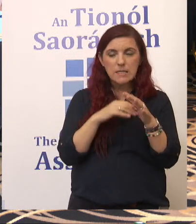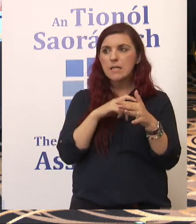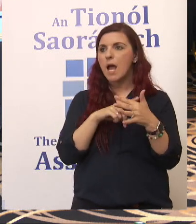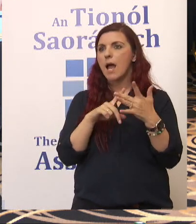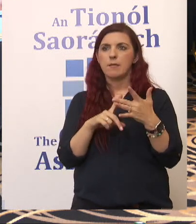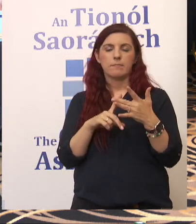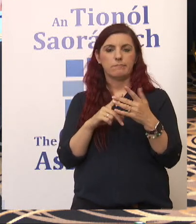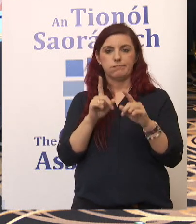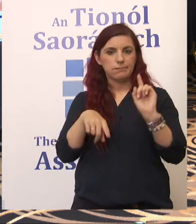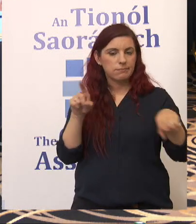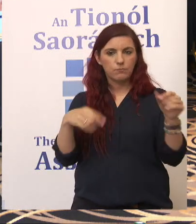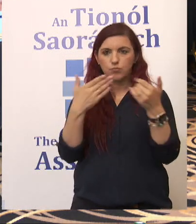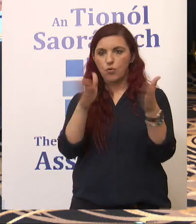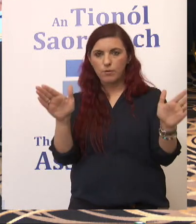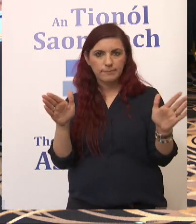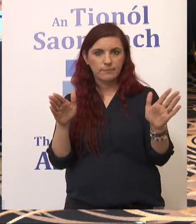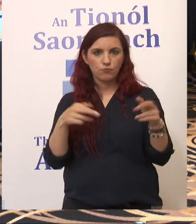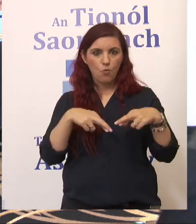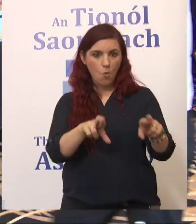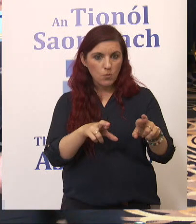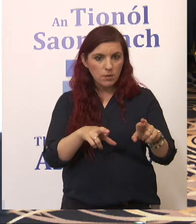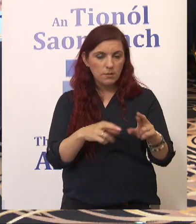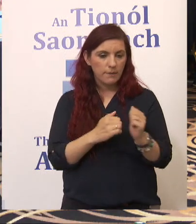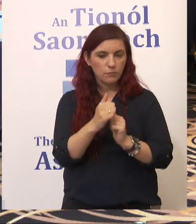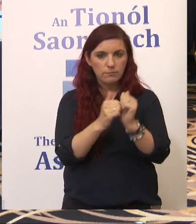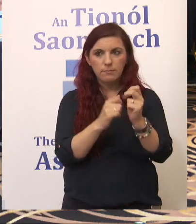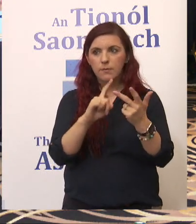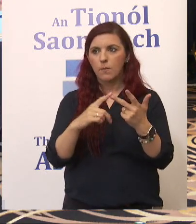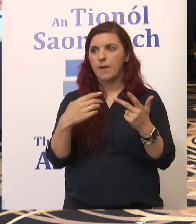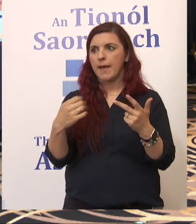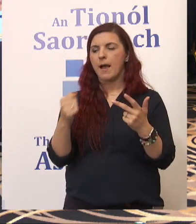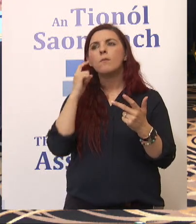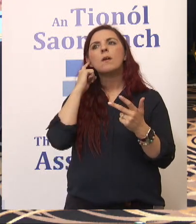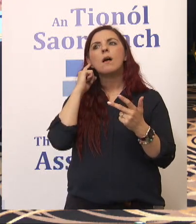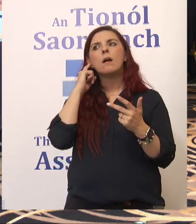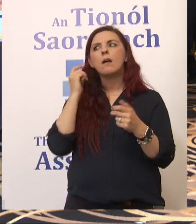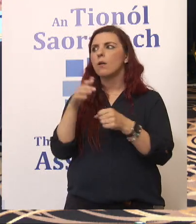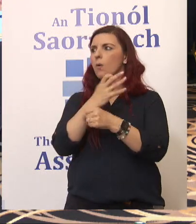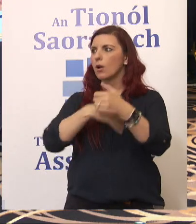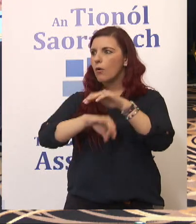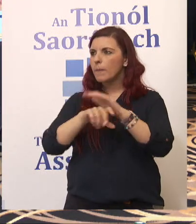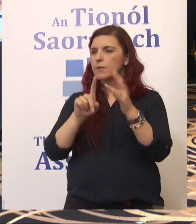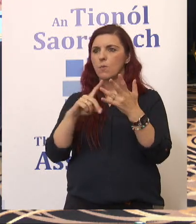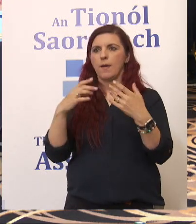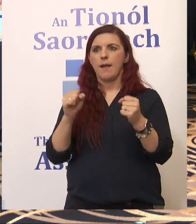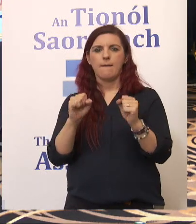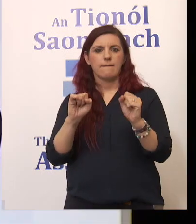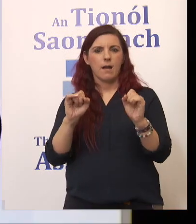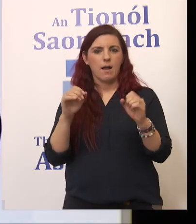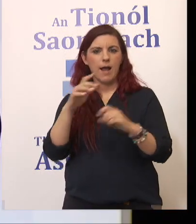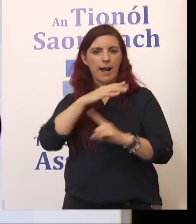We've got water infrastructure, we've got the whole local government sector, we've got the fire and emergency